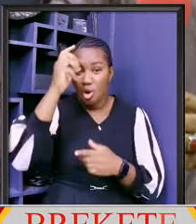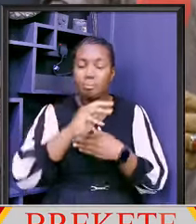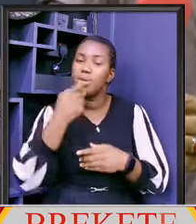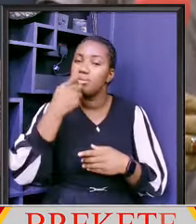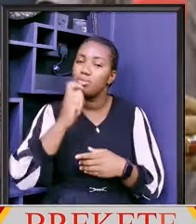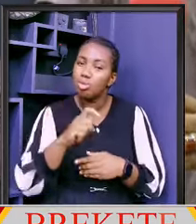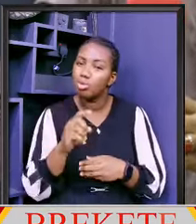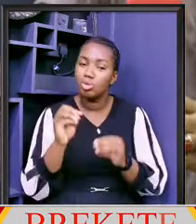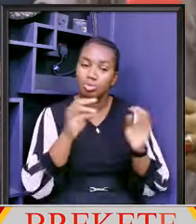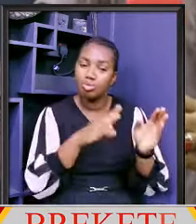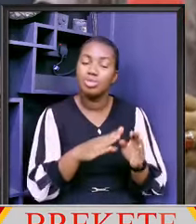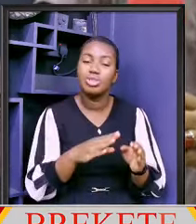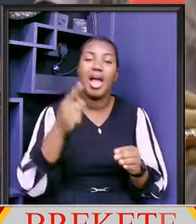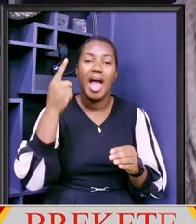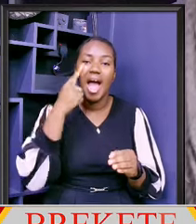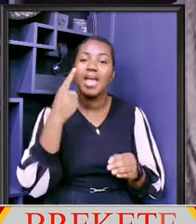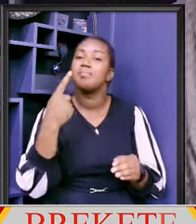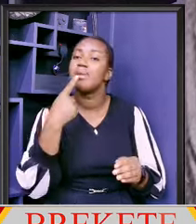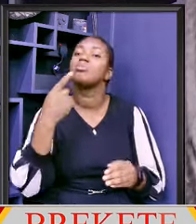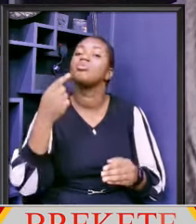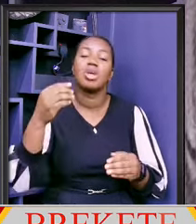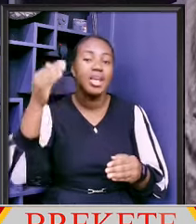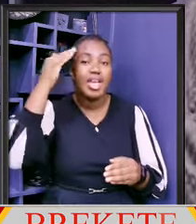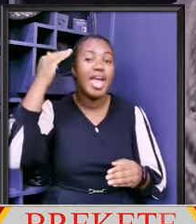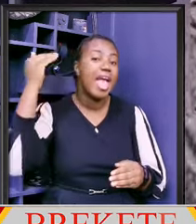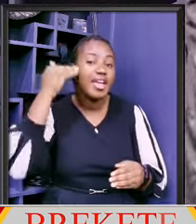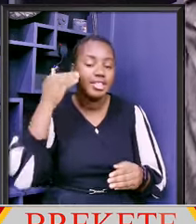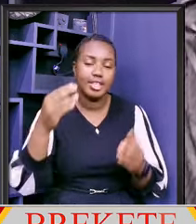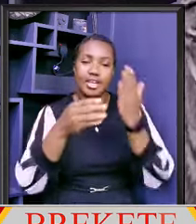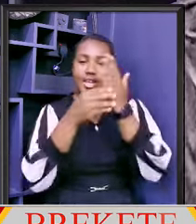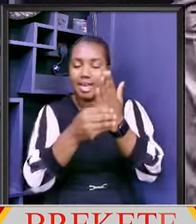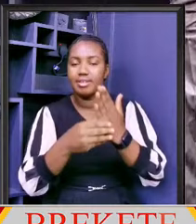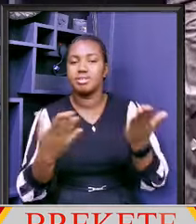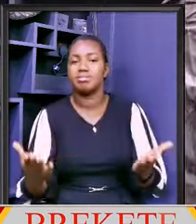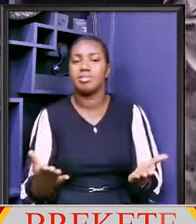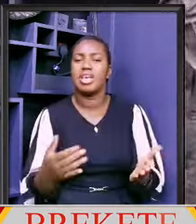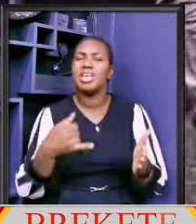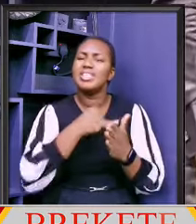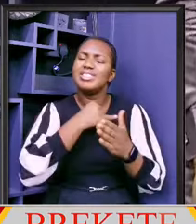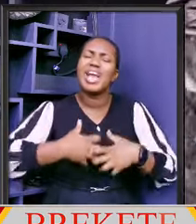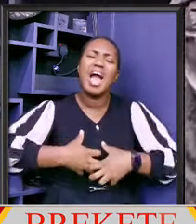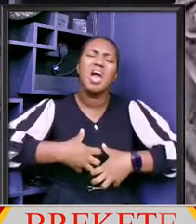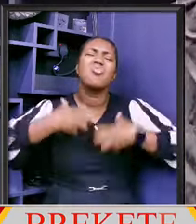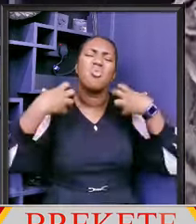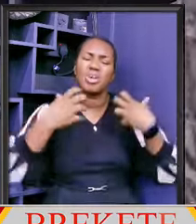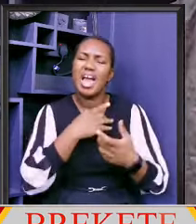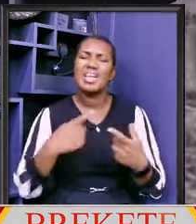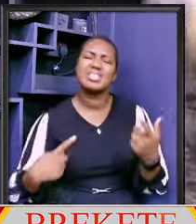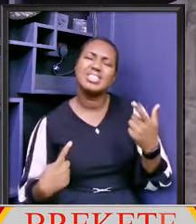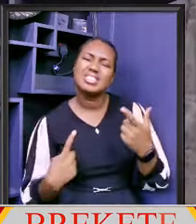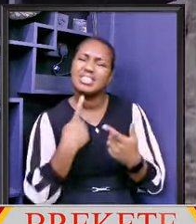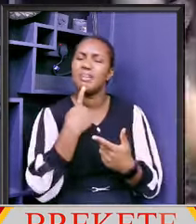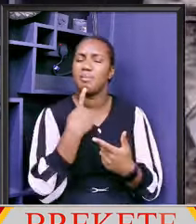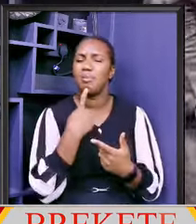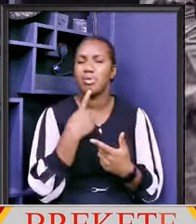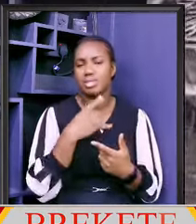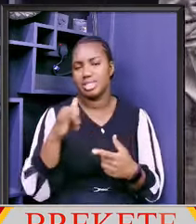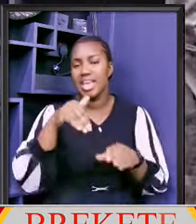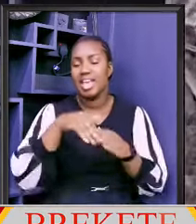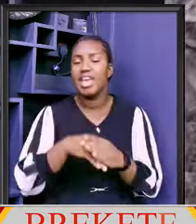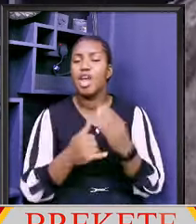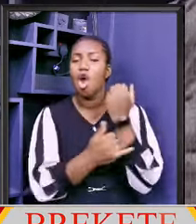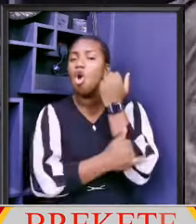and eye and leg and hand. It's annoying. It's disappointing. Yeah. In a country like